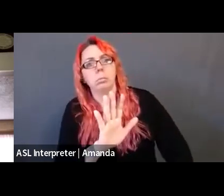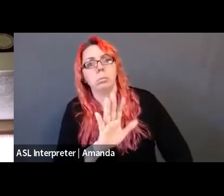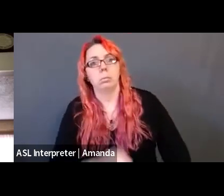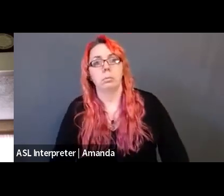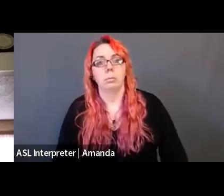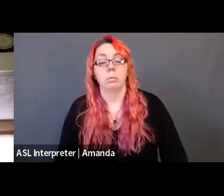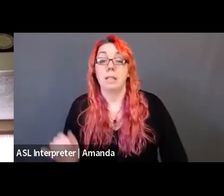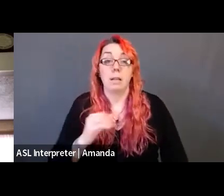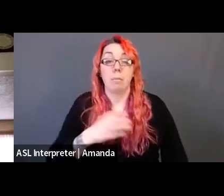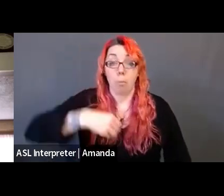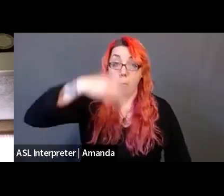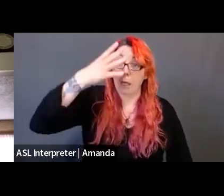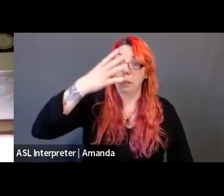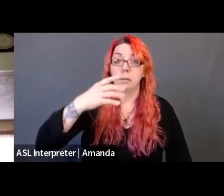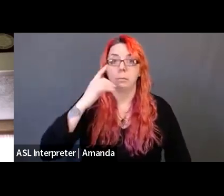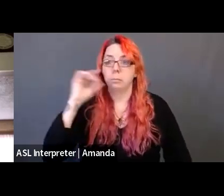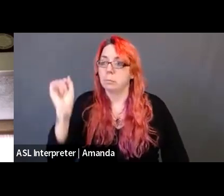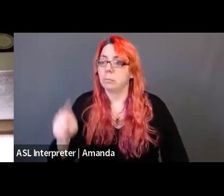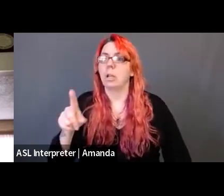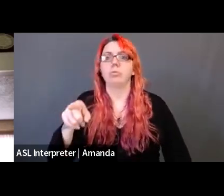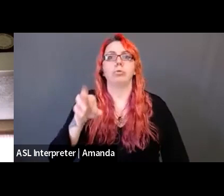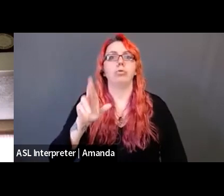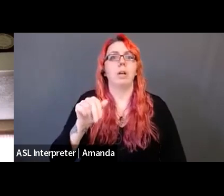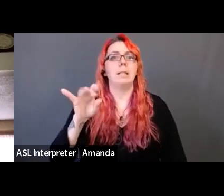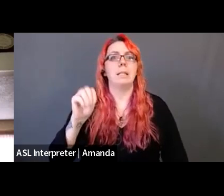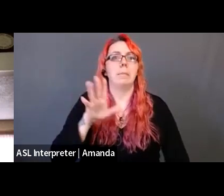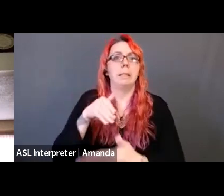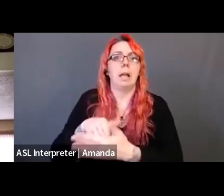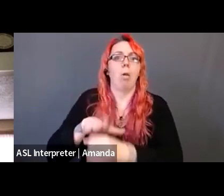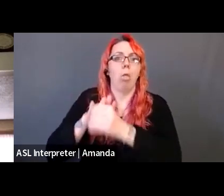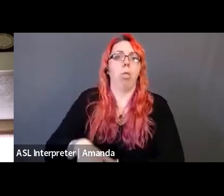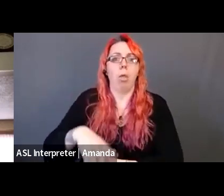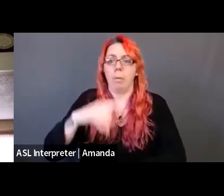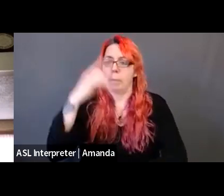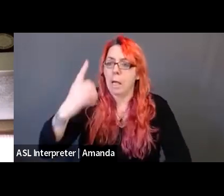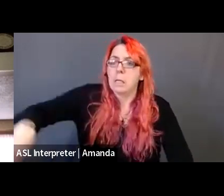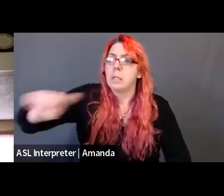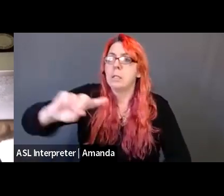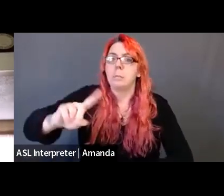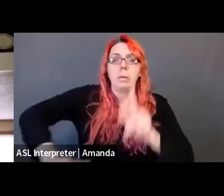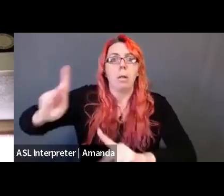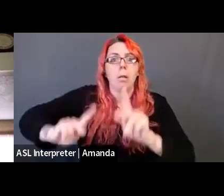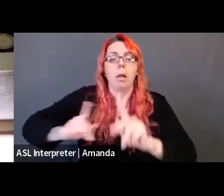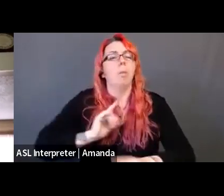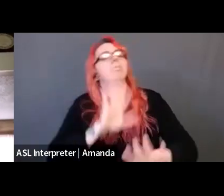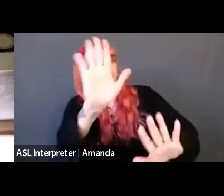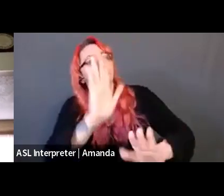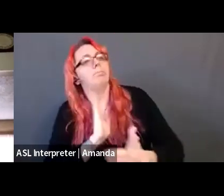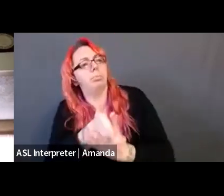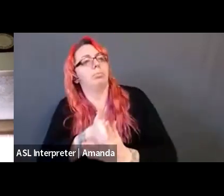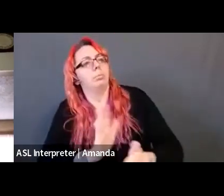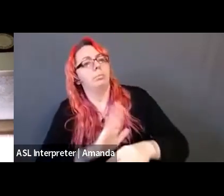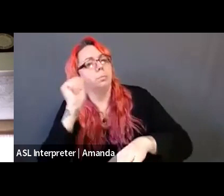it racism, or if we're any ethnic group that sees something else happen to another ethnic group in a space, or just think about any place of power